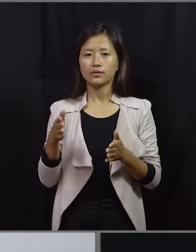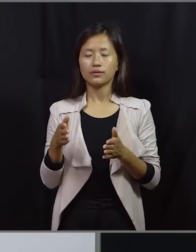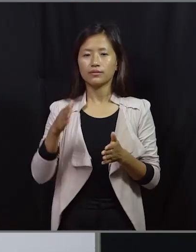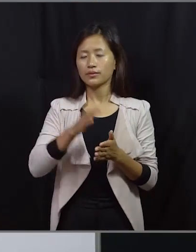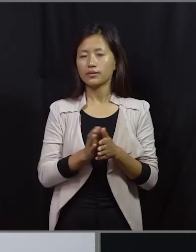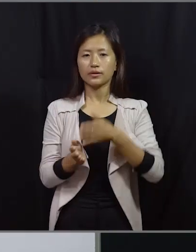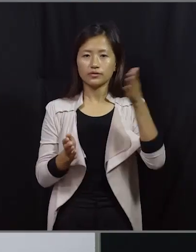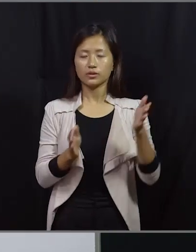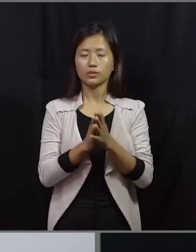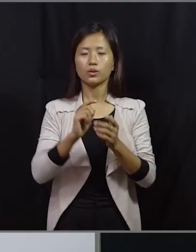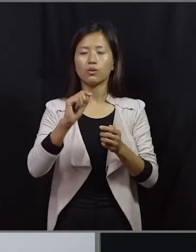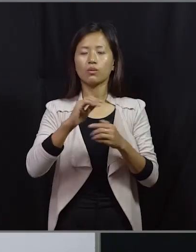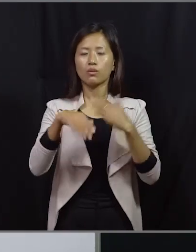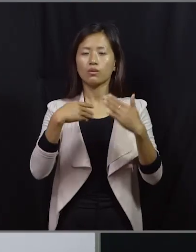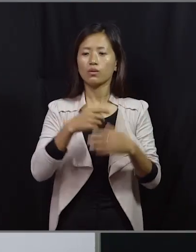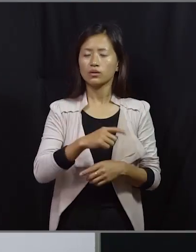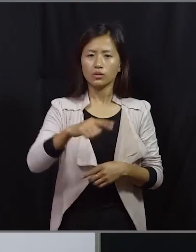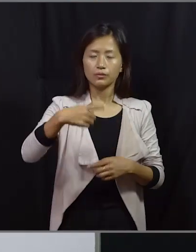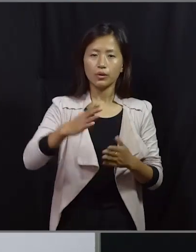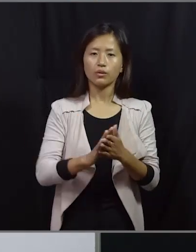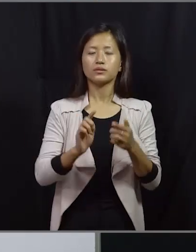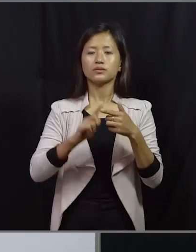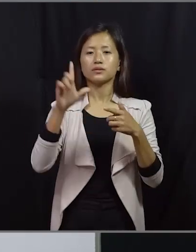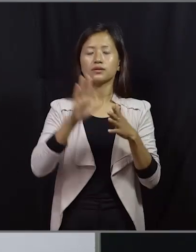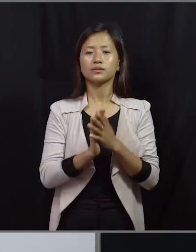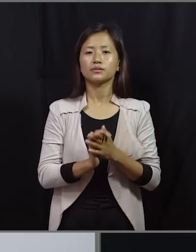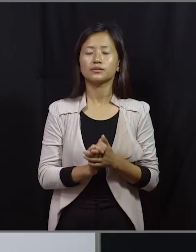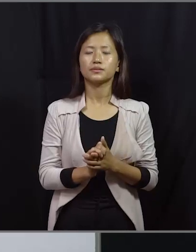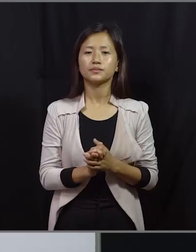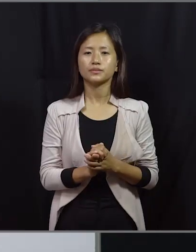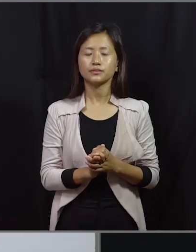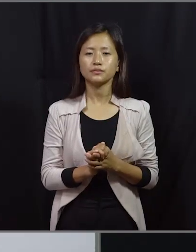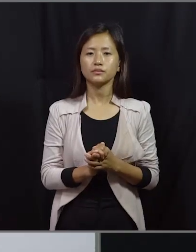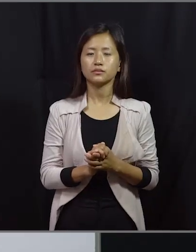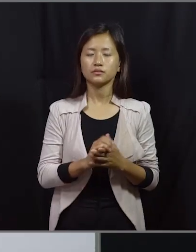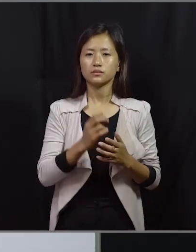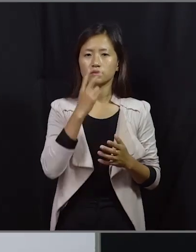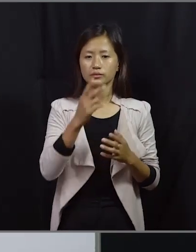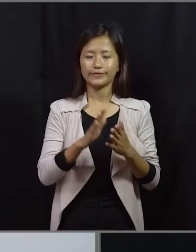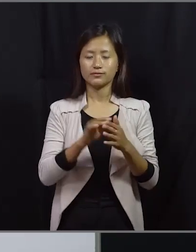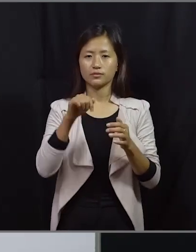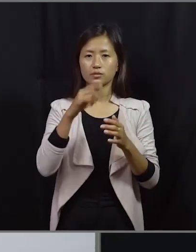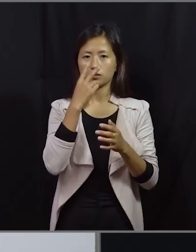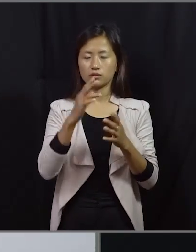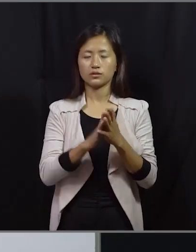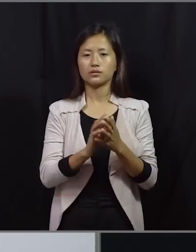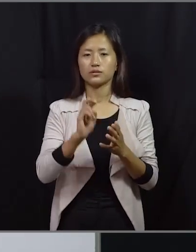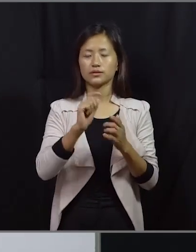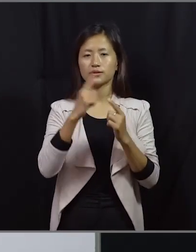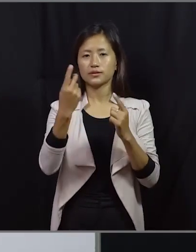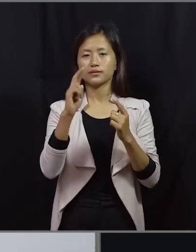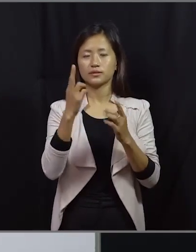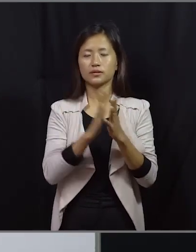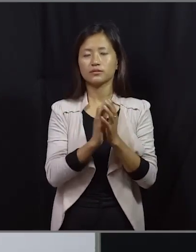an element, and this is a set. This is element and this is a set. But